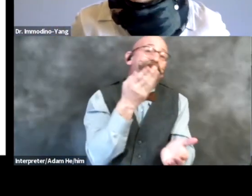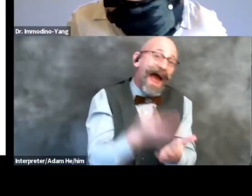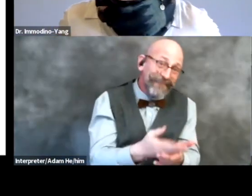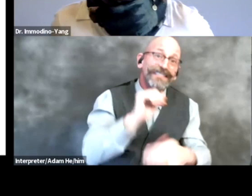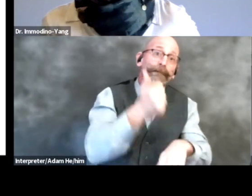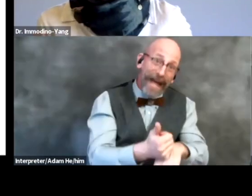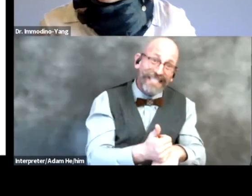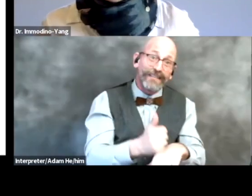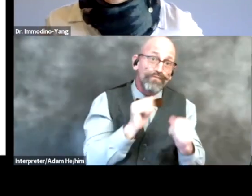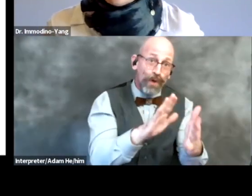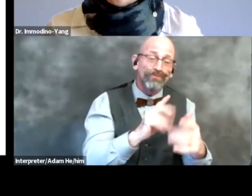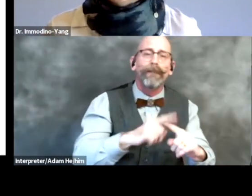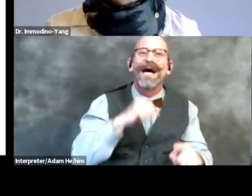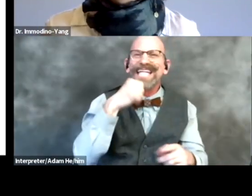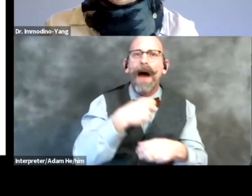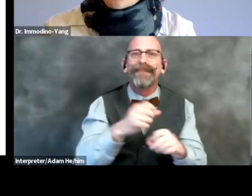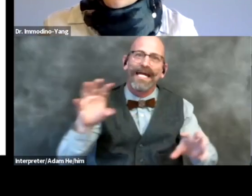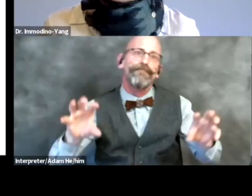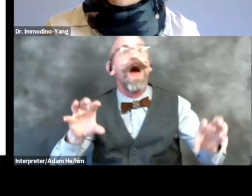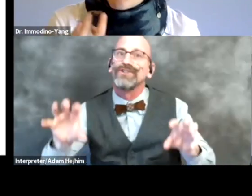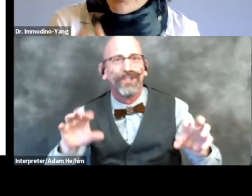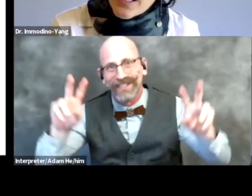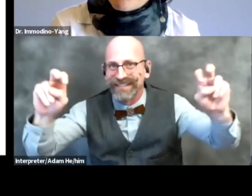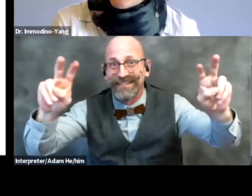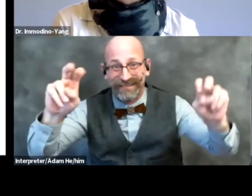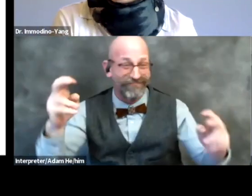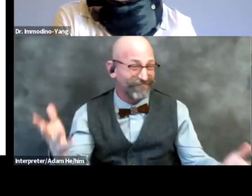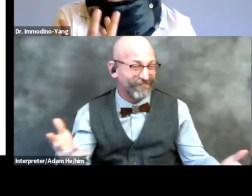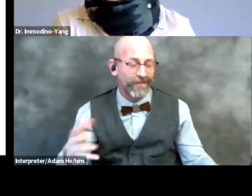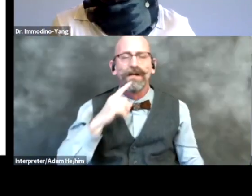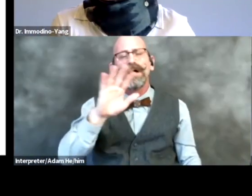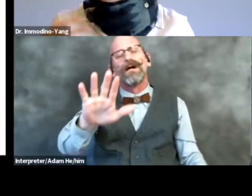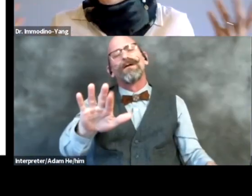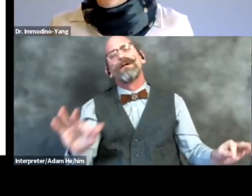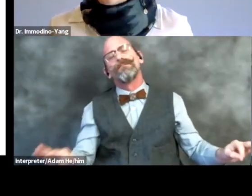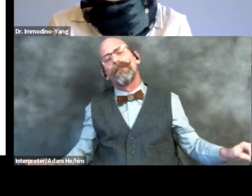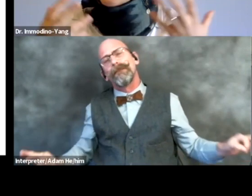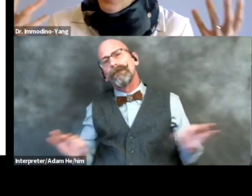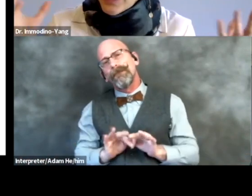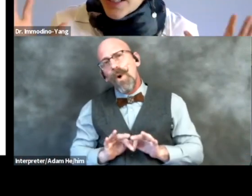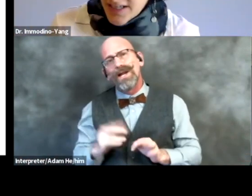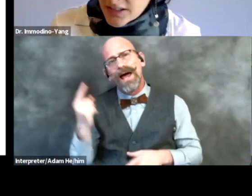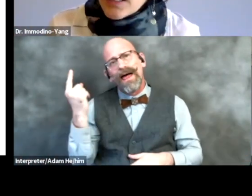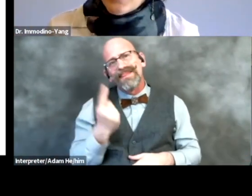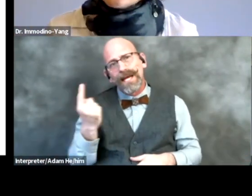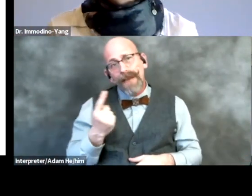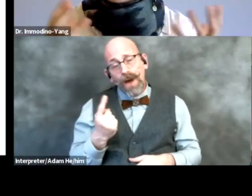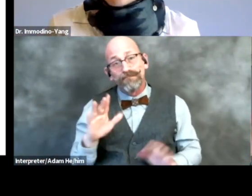I think that we really need to be mindful in the ways that we think about how our work is conducted and